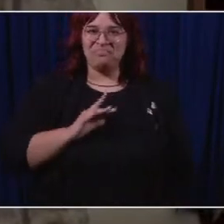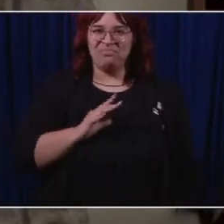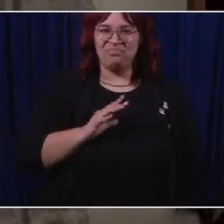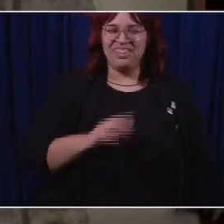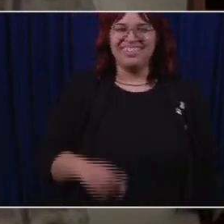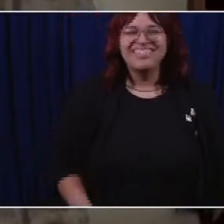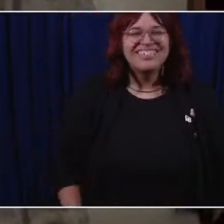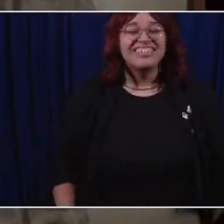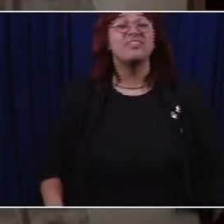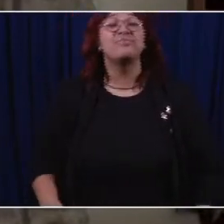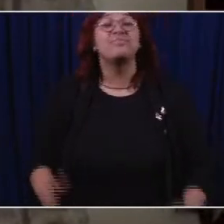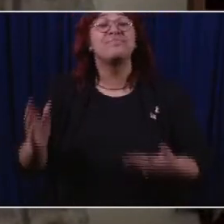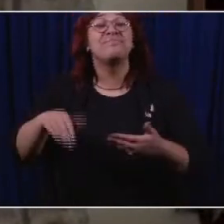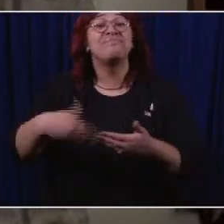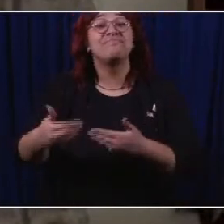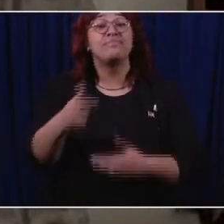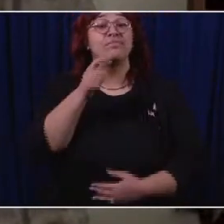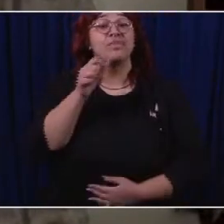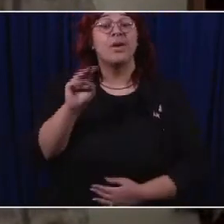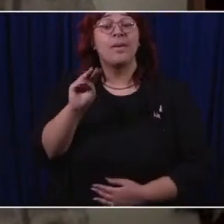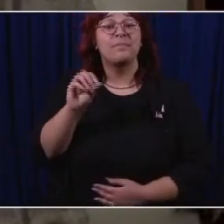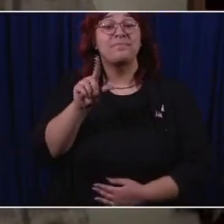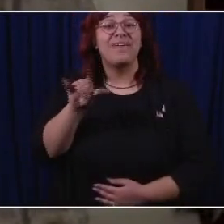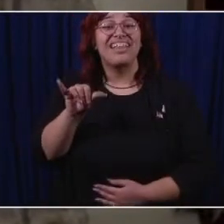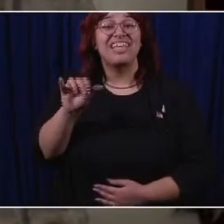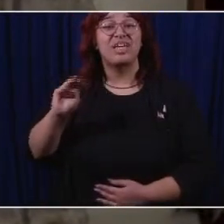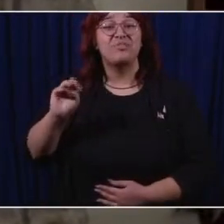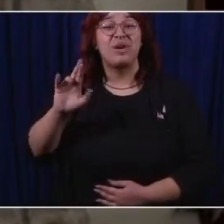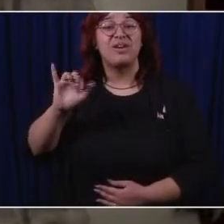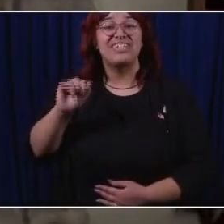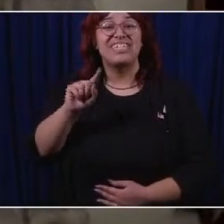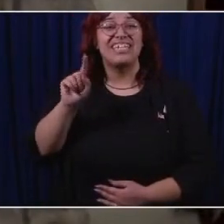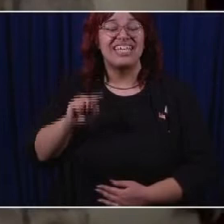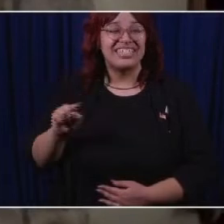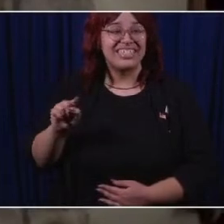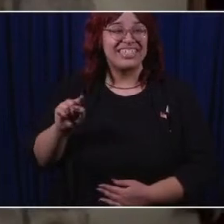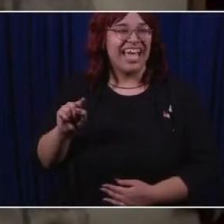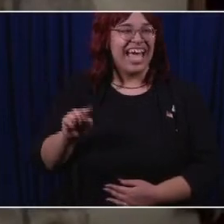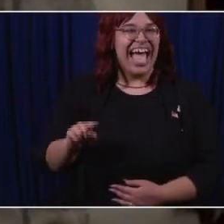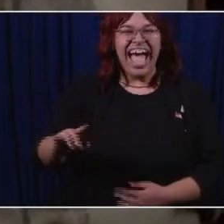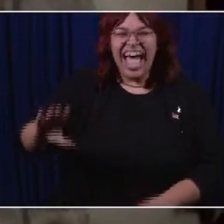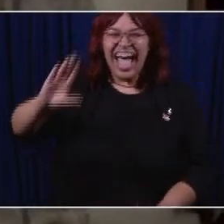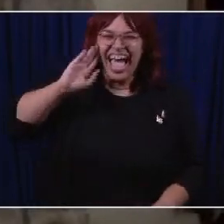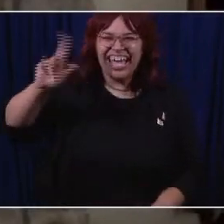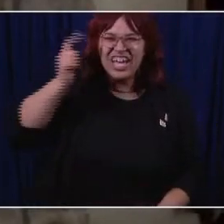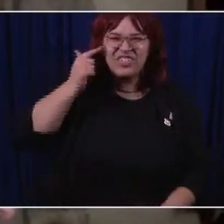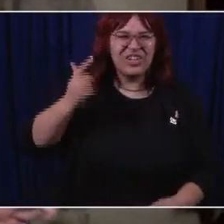Hi, Governor. I've got my Springer with me today. Oh, wow.